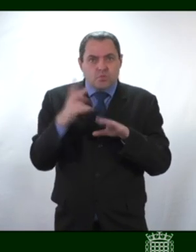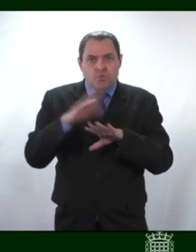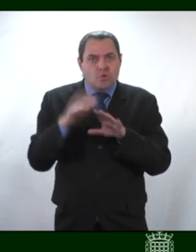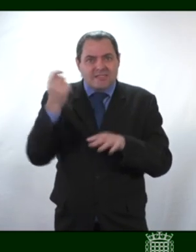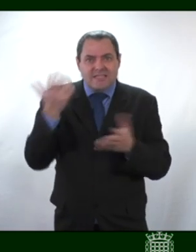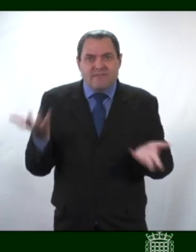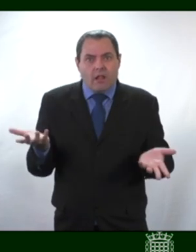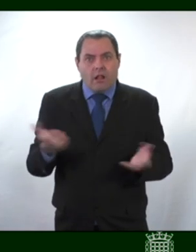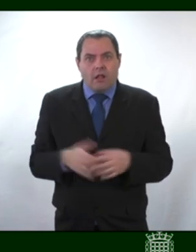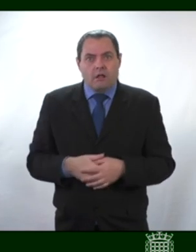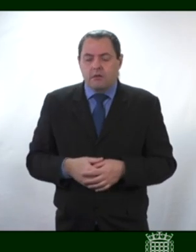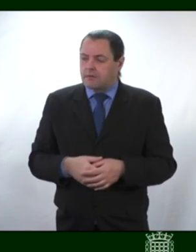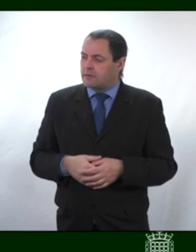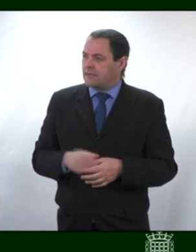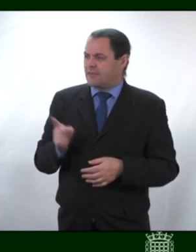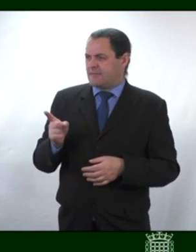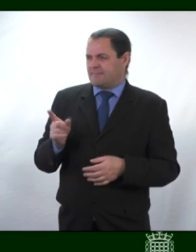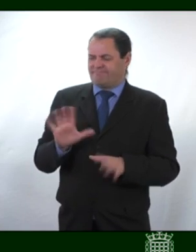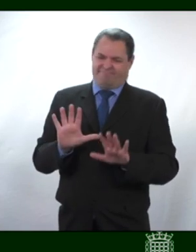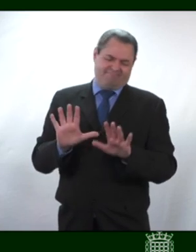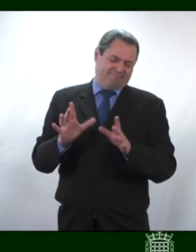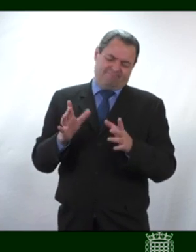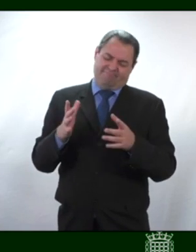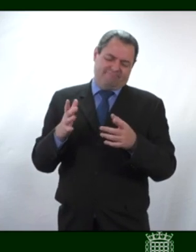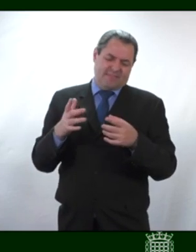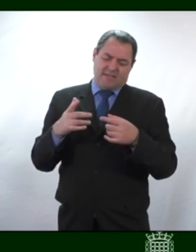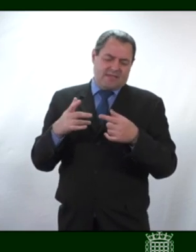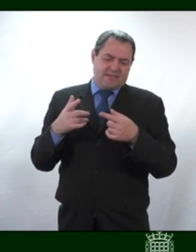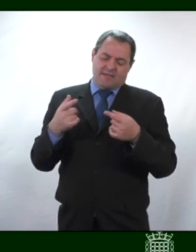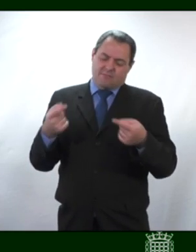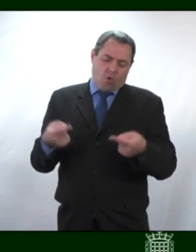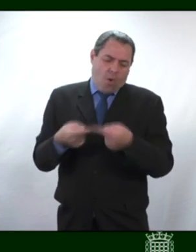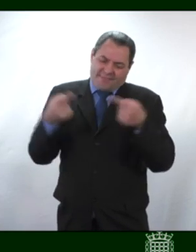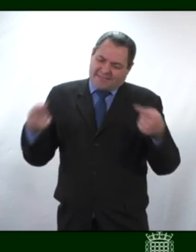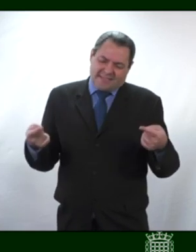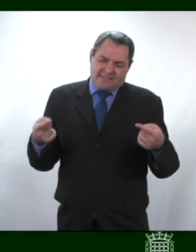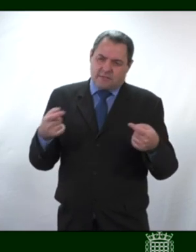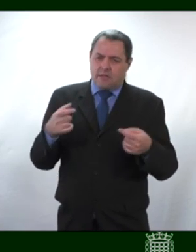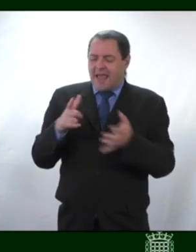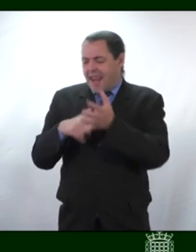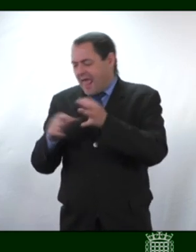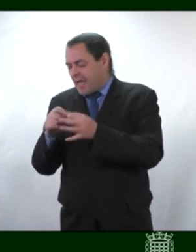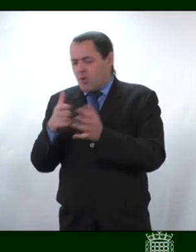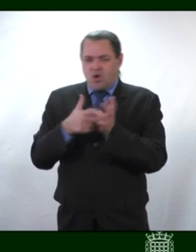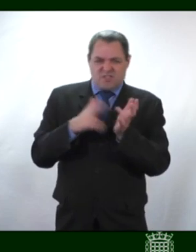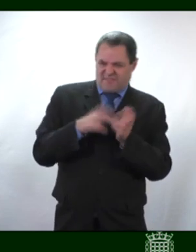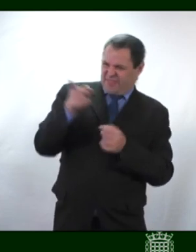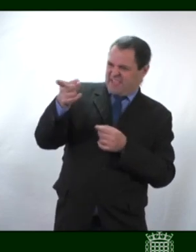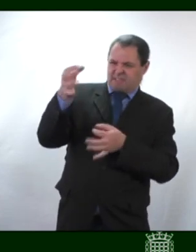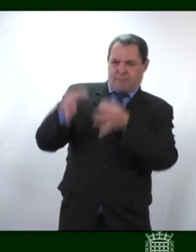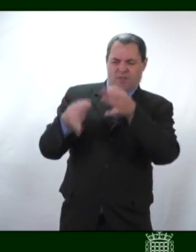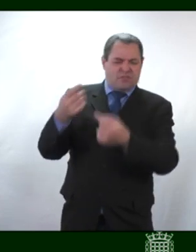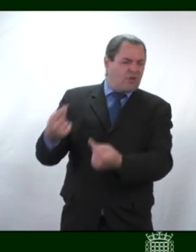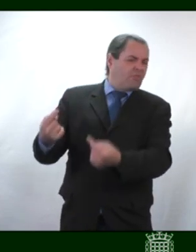On the contrary, Mr. Speaker, we're working hard across party lines and trying to rise above that sort of political